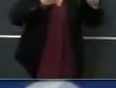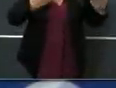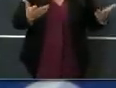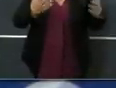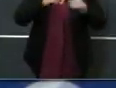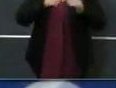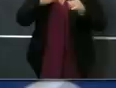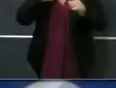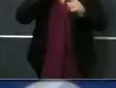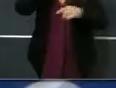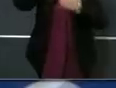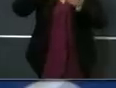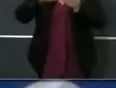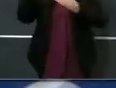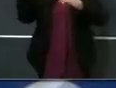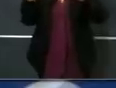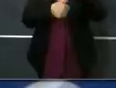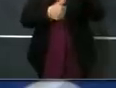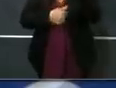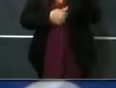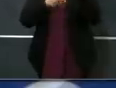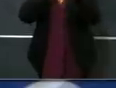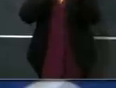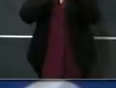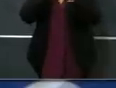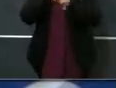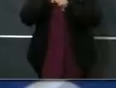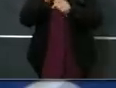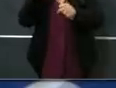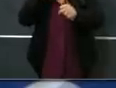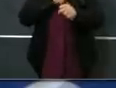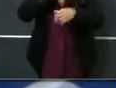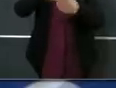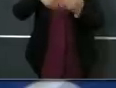one state and the impact and the collective responsibility we